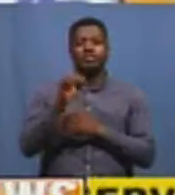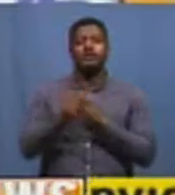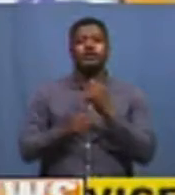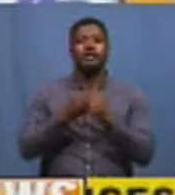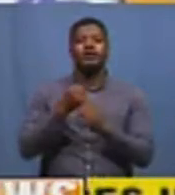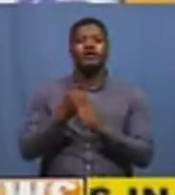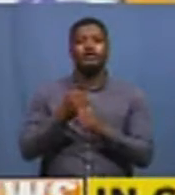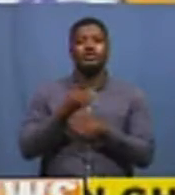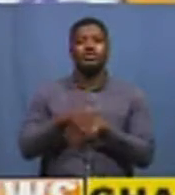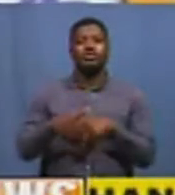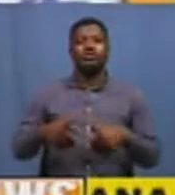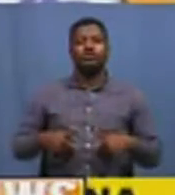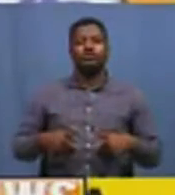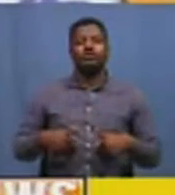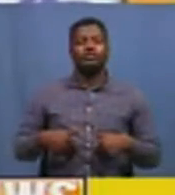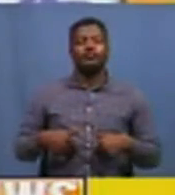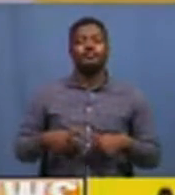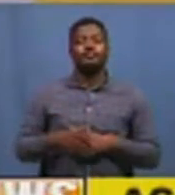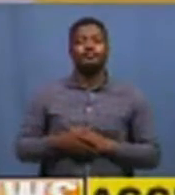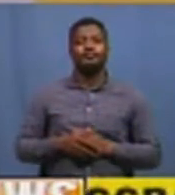yearly on the youth and the staff.